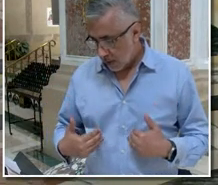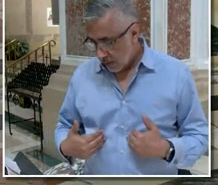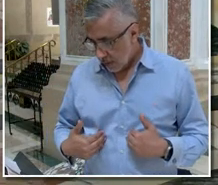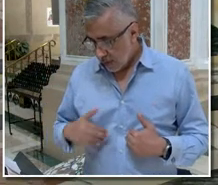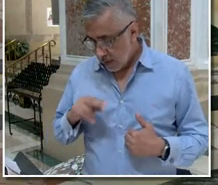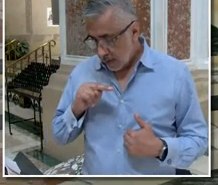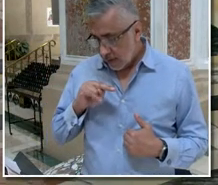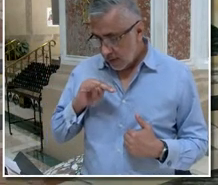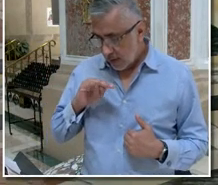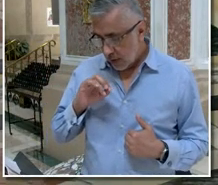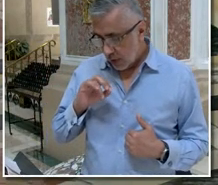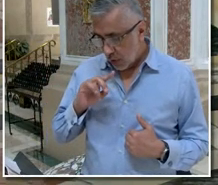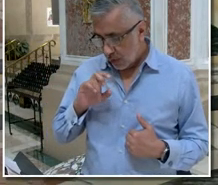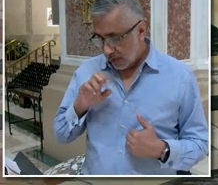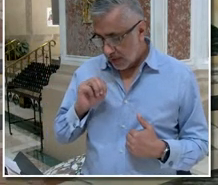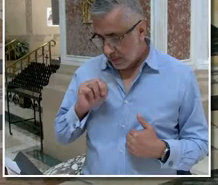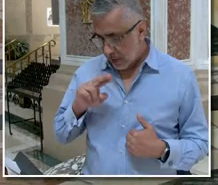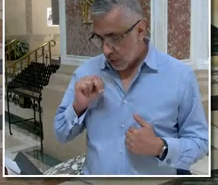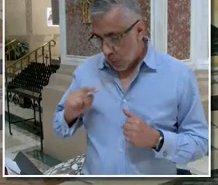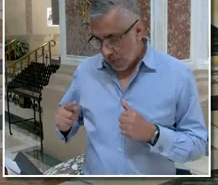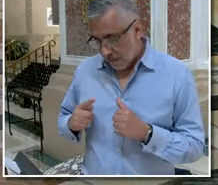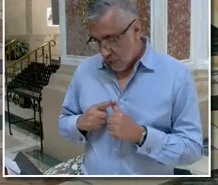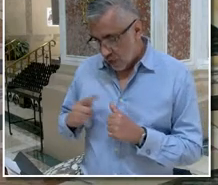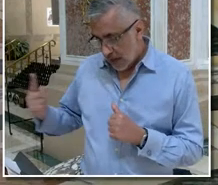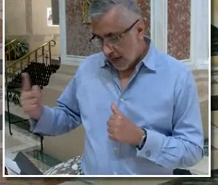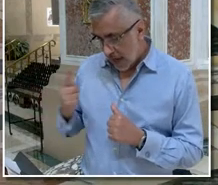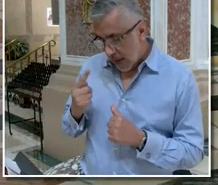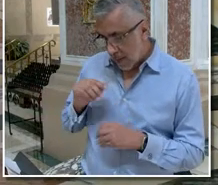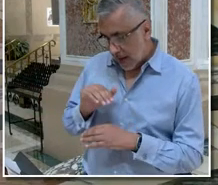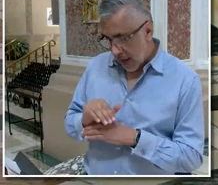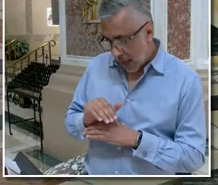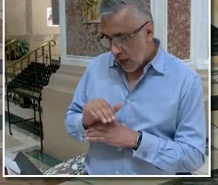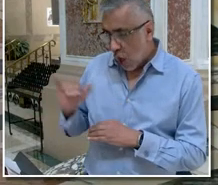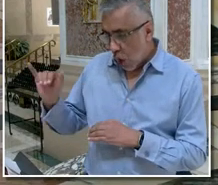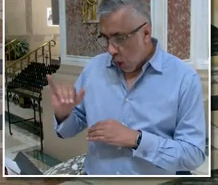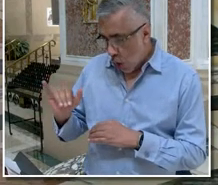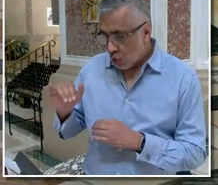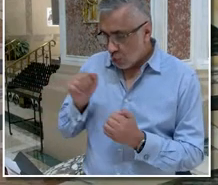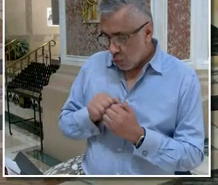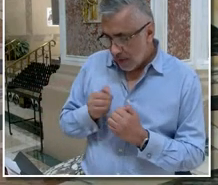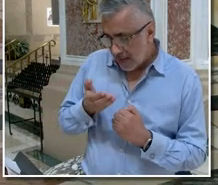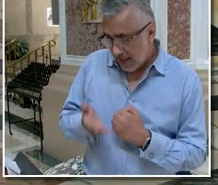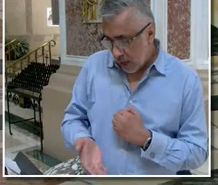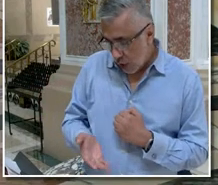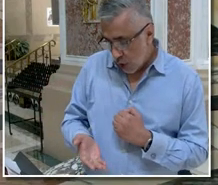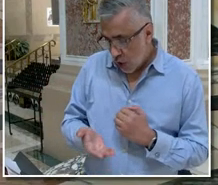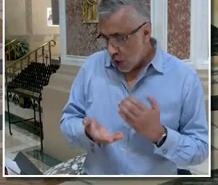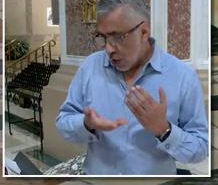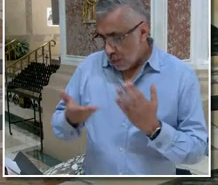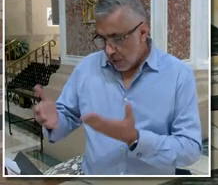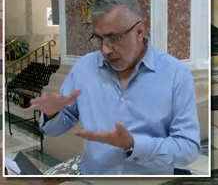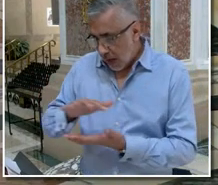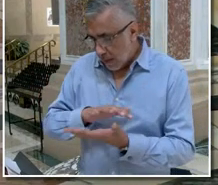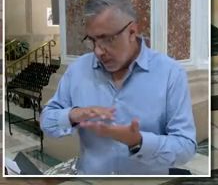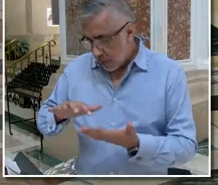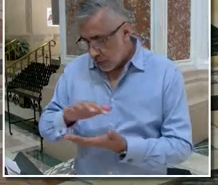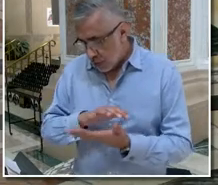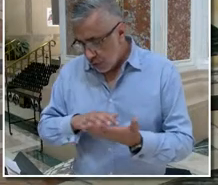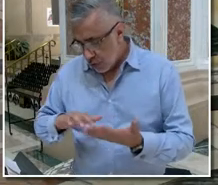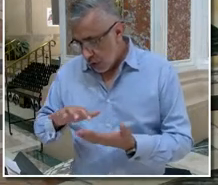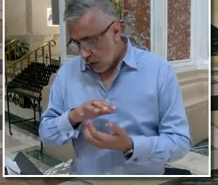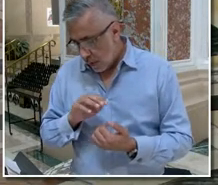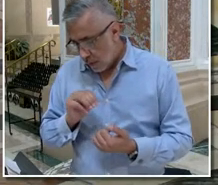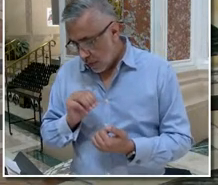Nicodemus, the one who had first come to him at night, also came, bringing a mixture of myrrh